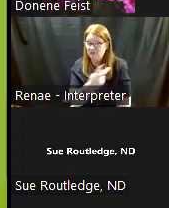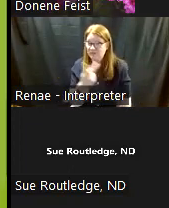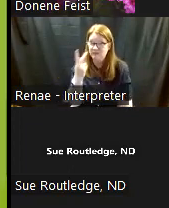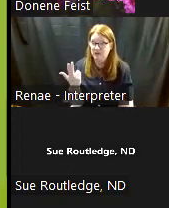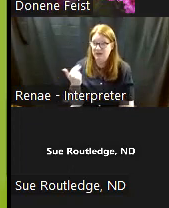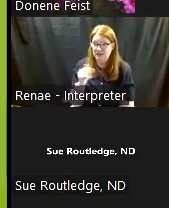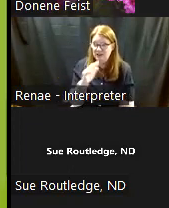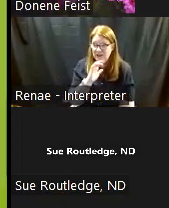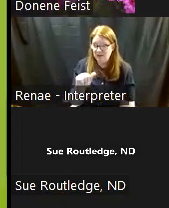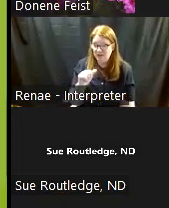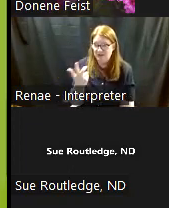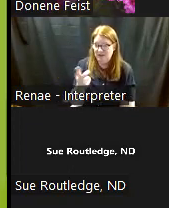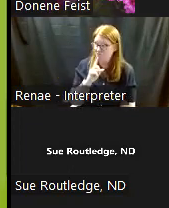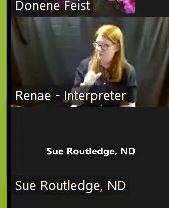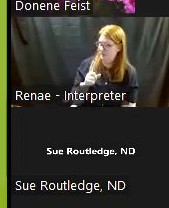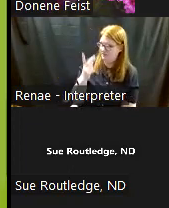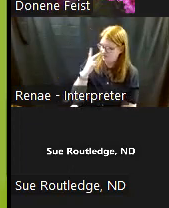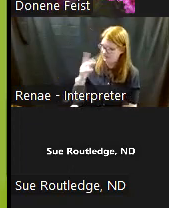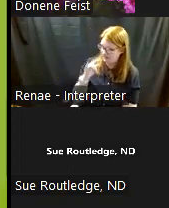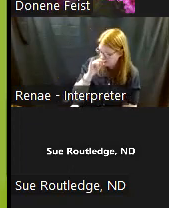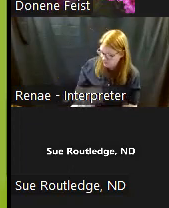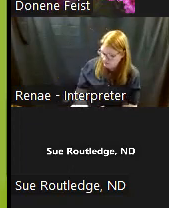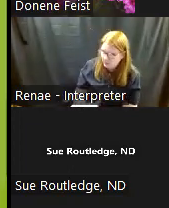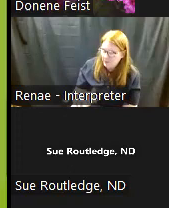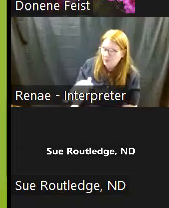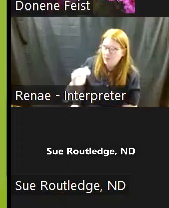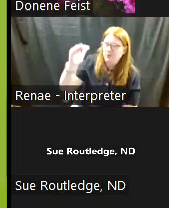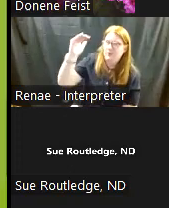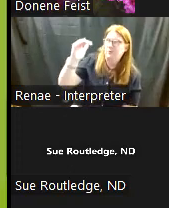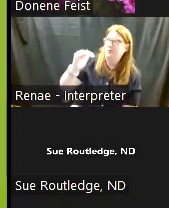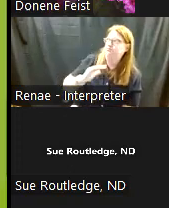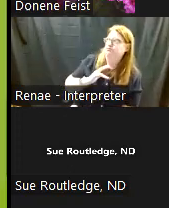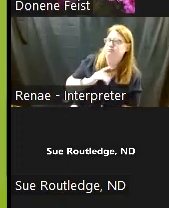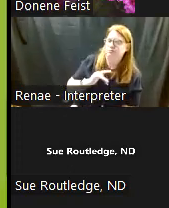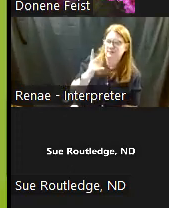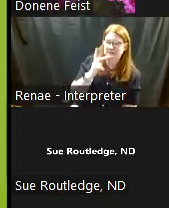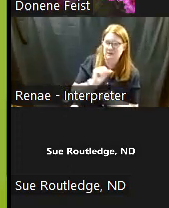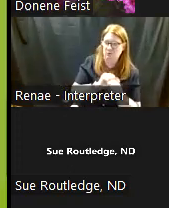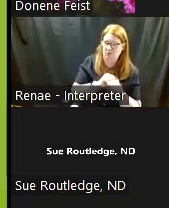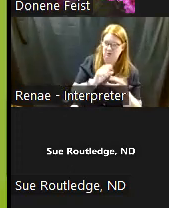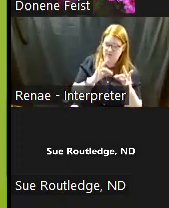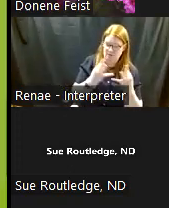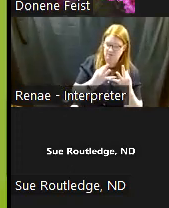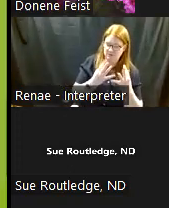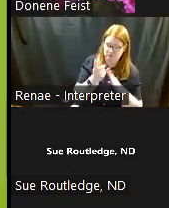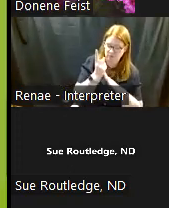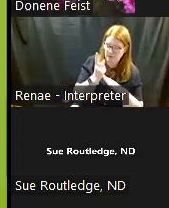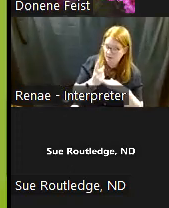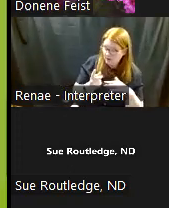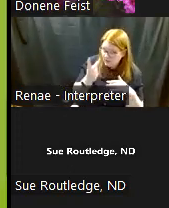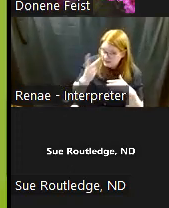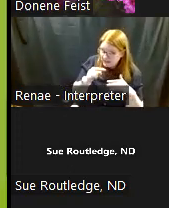watching the kids grow is one of the best parts. It's the most rewarding part. Seeing all the work the families do in the beginning, and then seeing our kids just